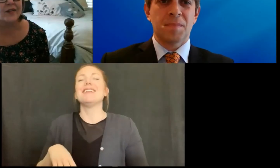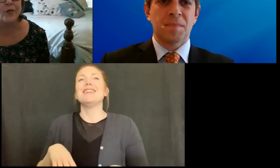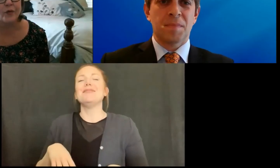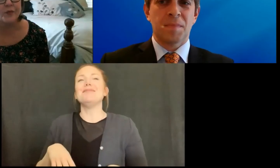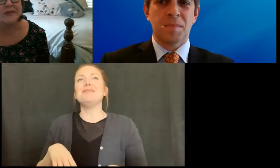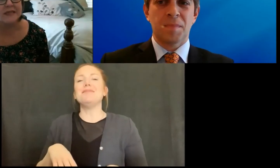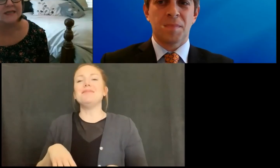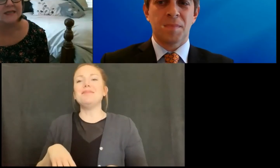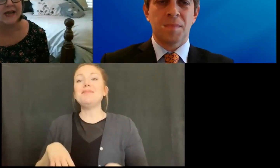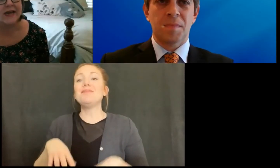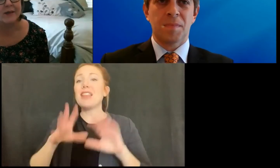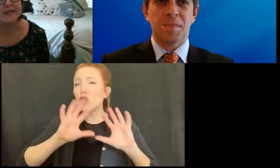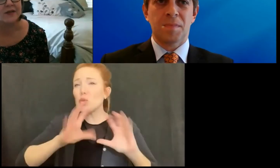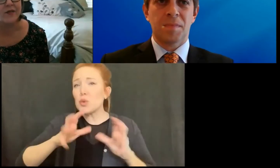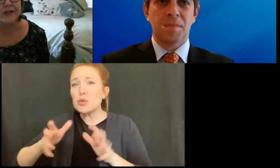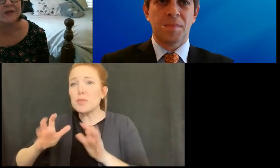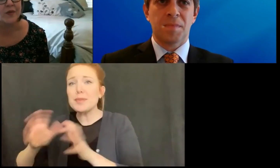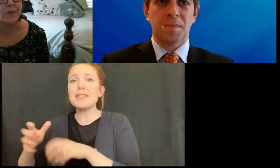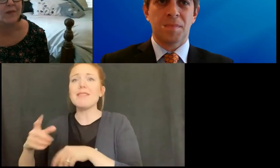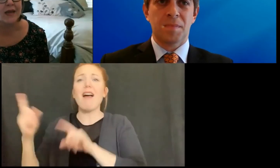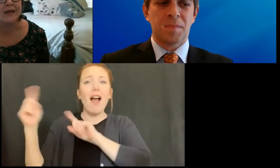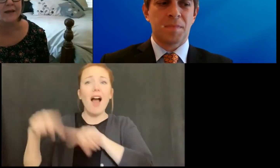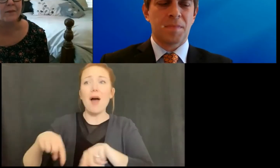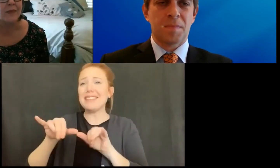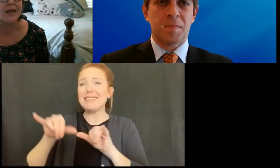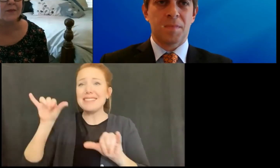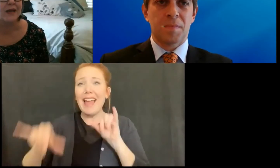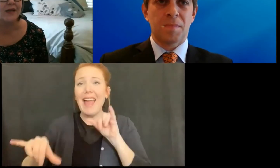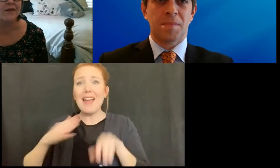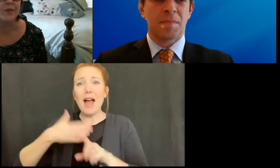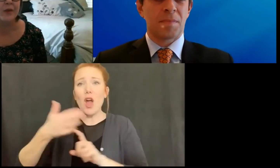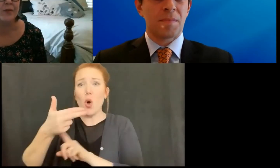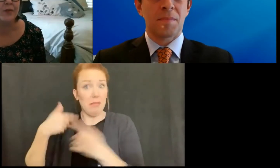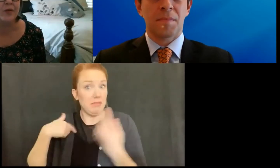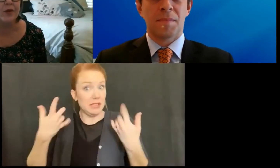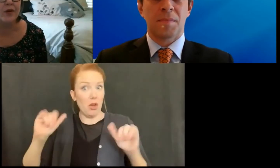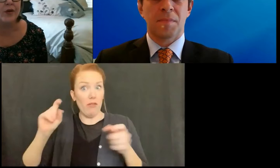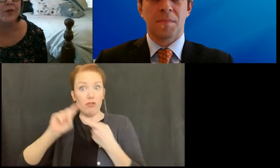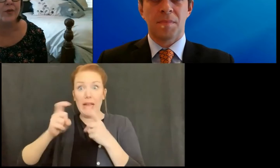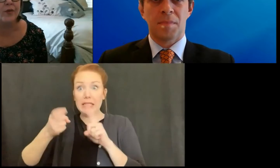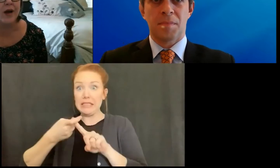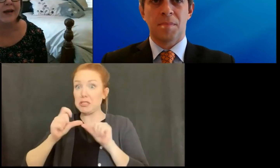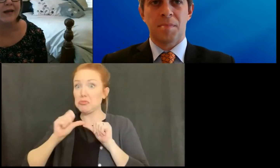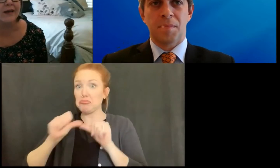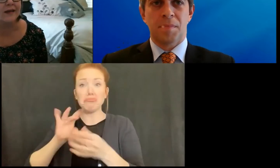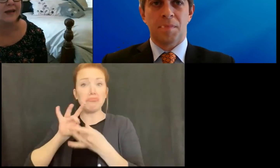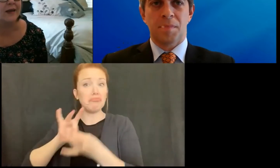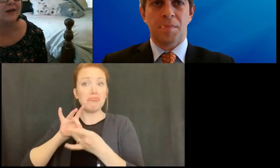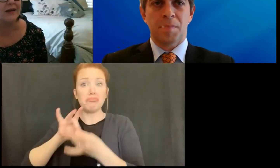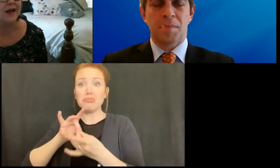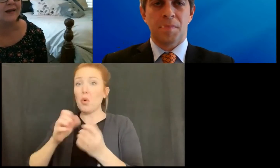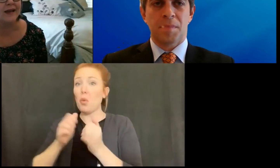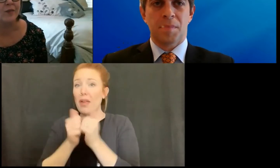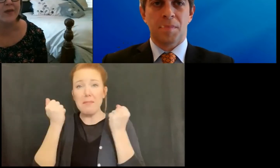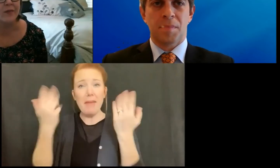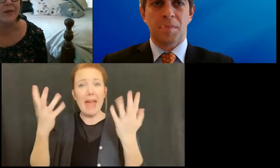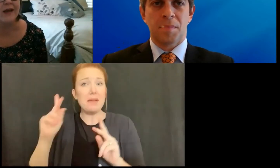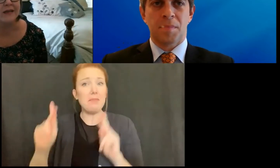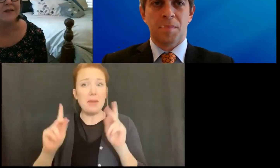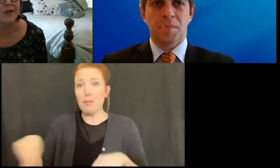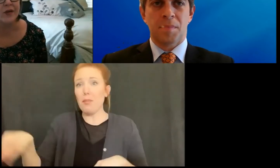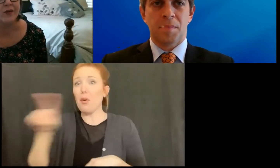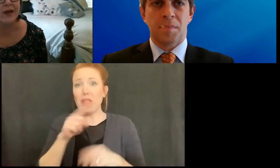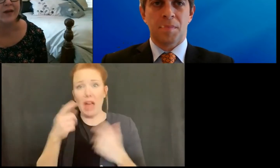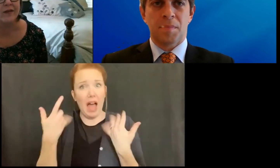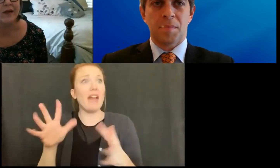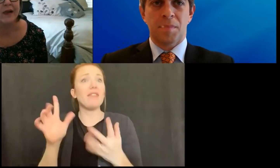And the groups that stayed. And I'm still friends with many, many, many of the people who I came into contact with because